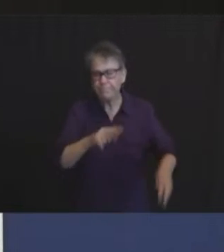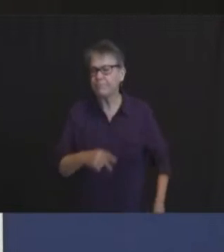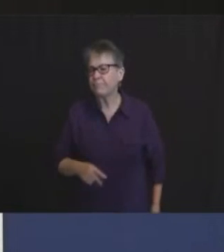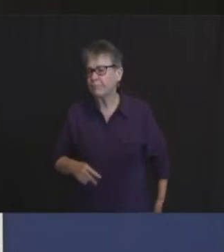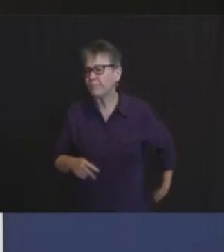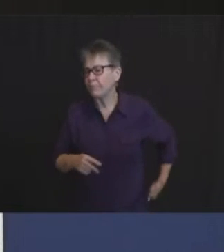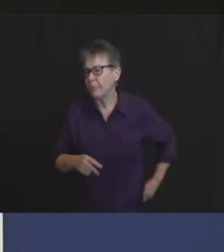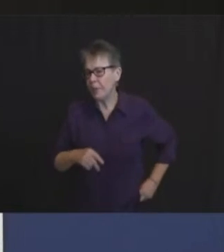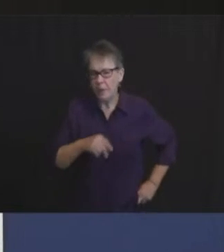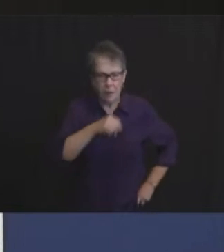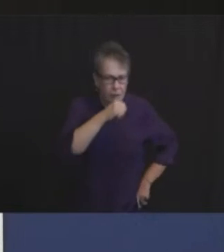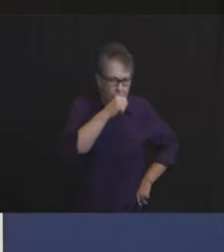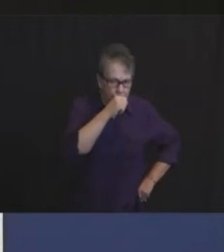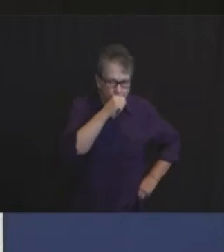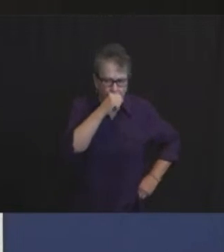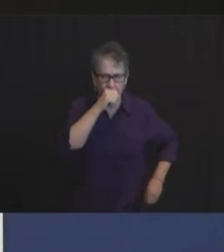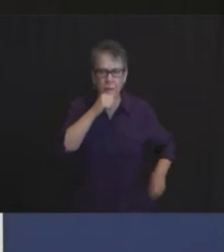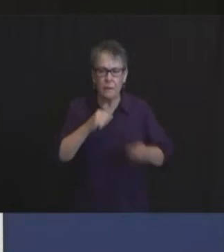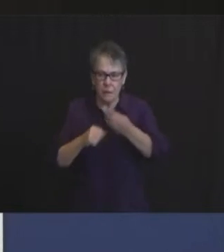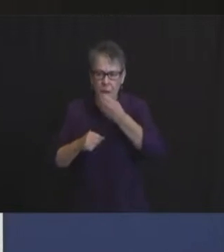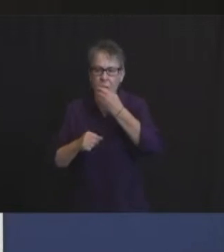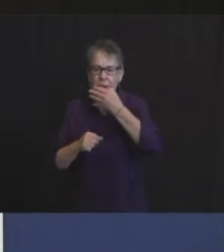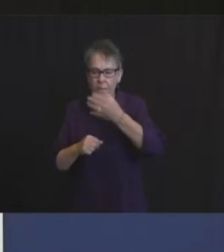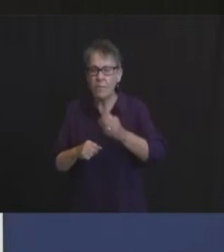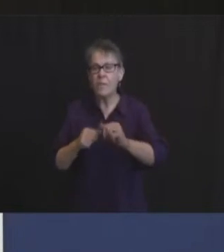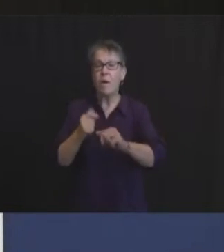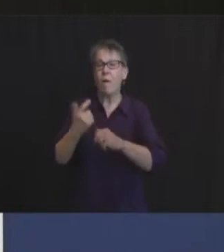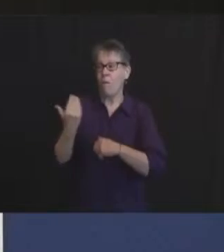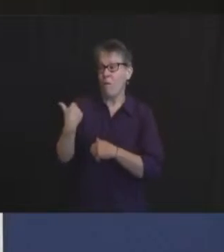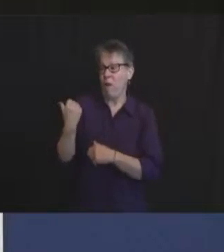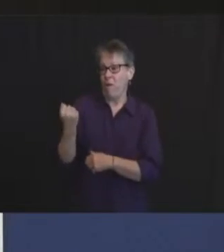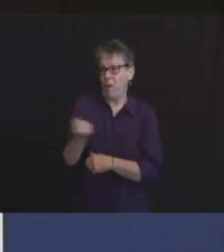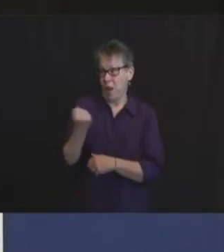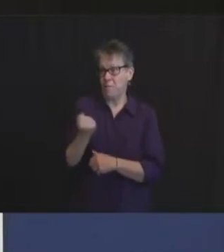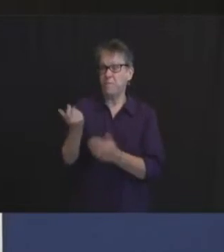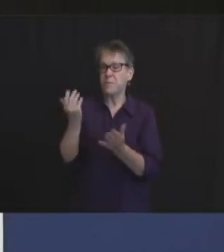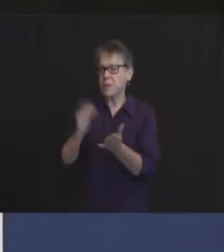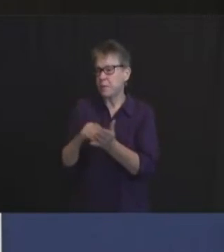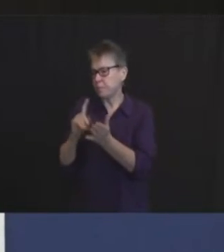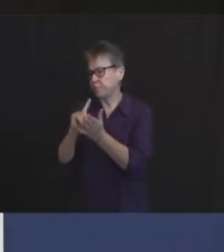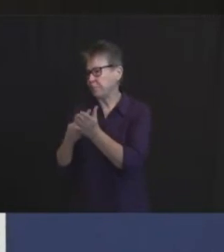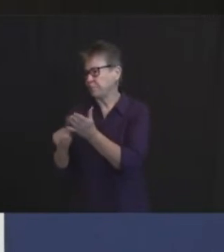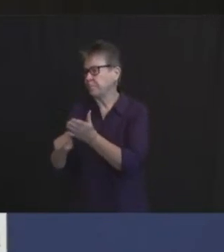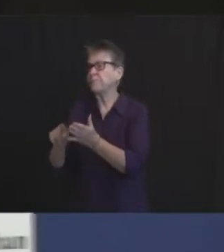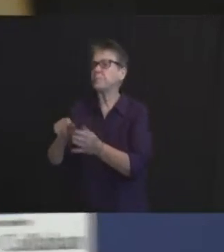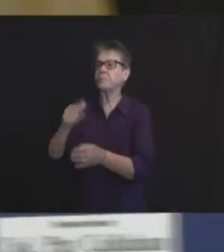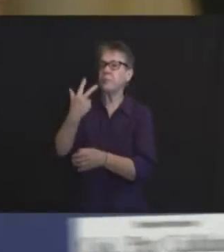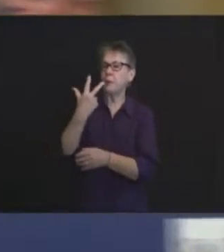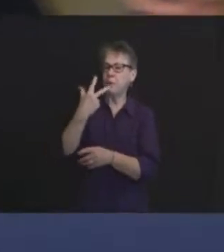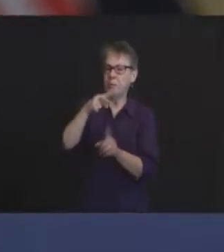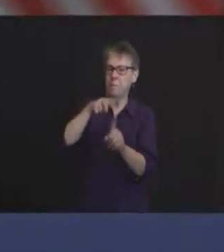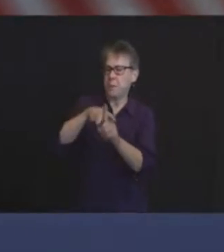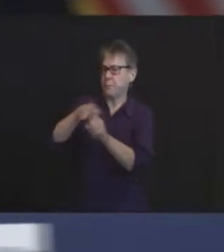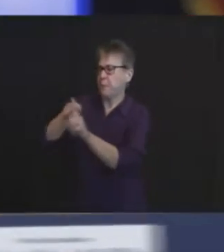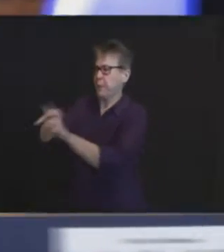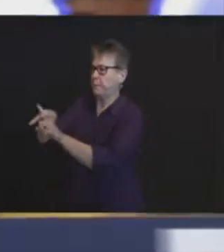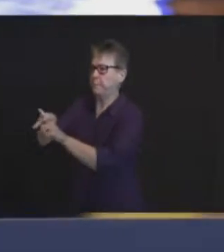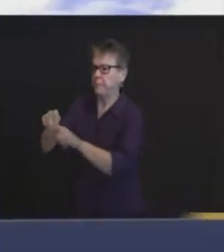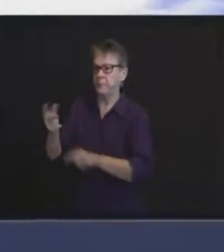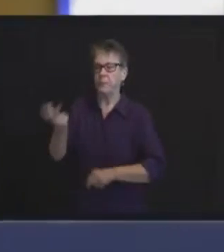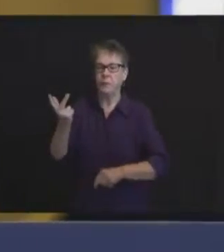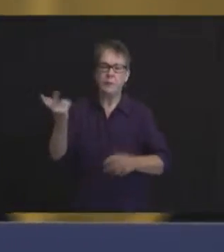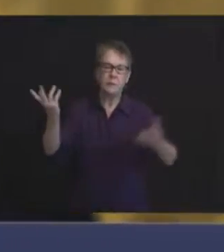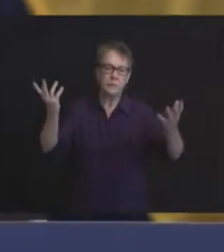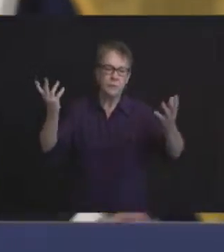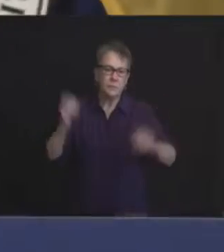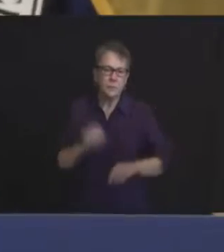3 establishments in Essex Gov. That's all I have. Thank you, sir. Great being with you this morning and in Morris last